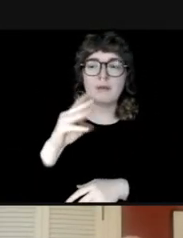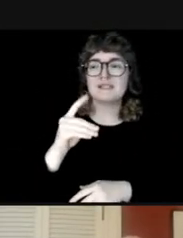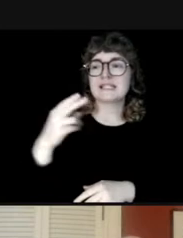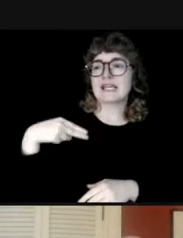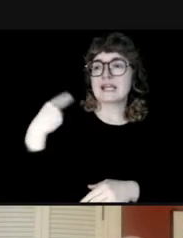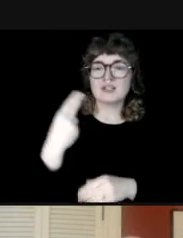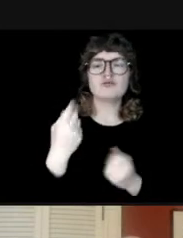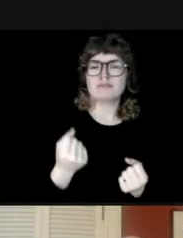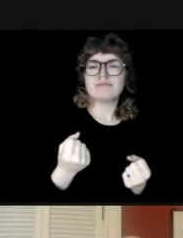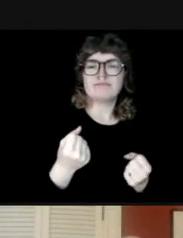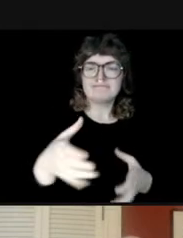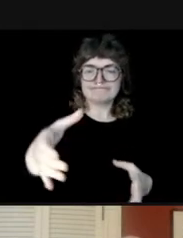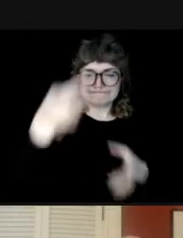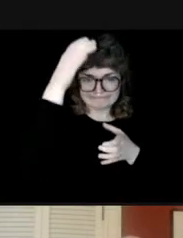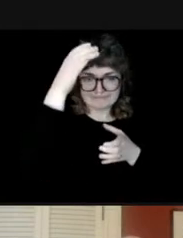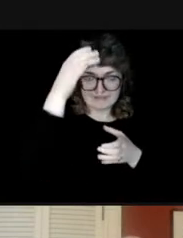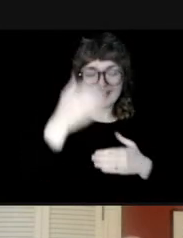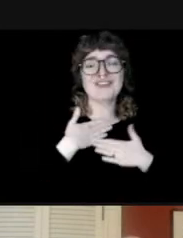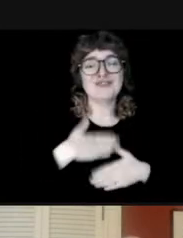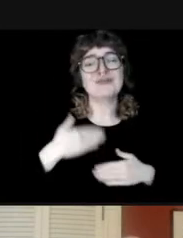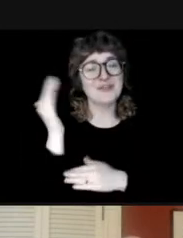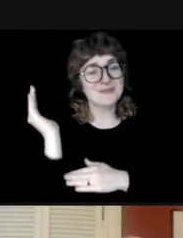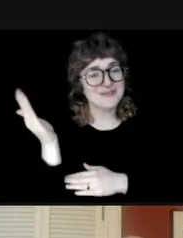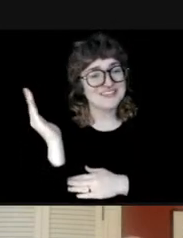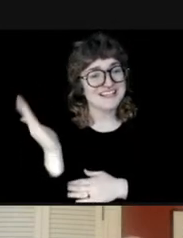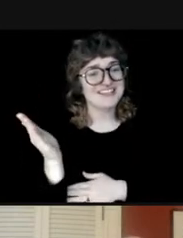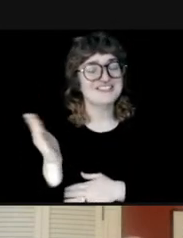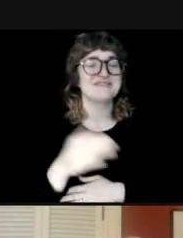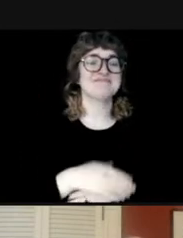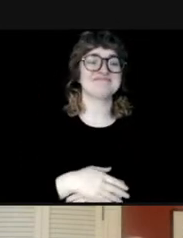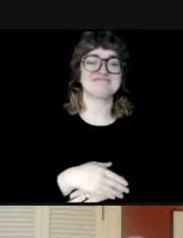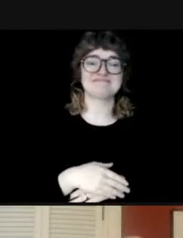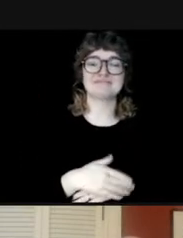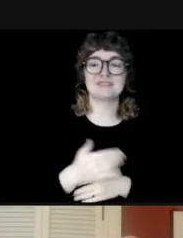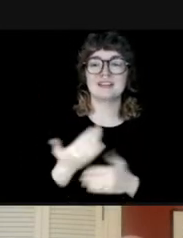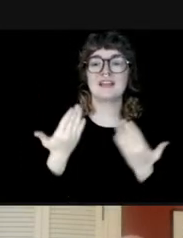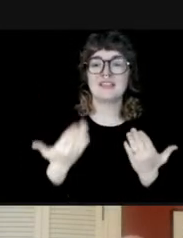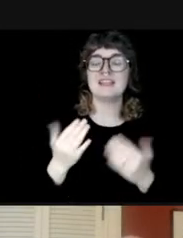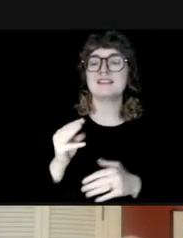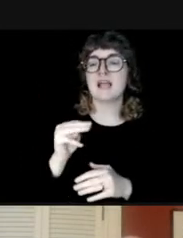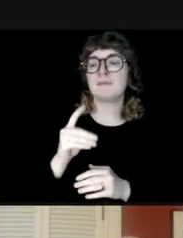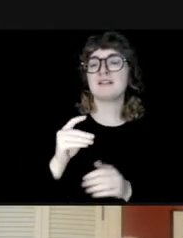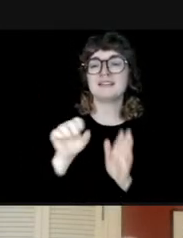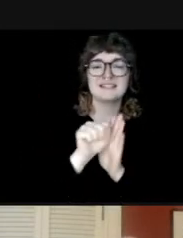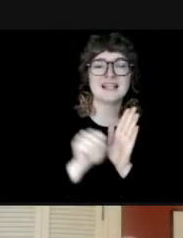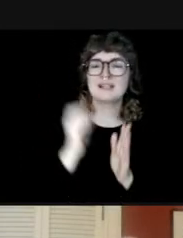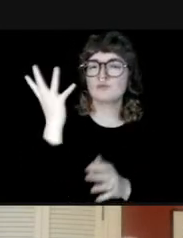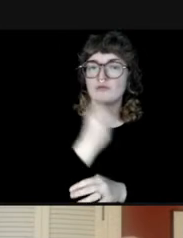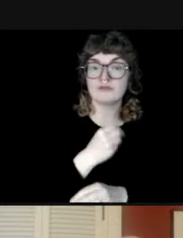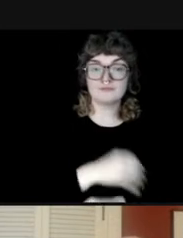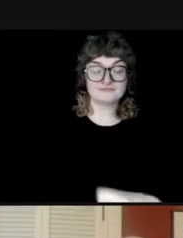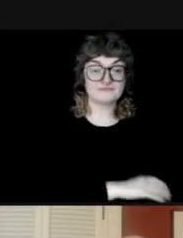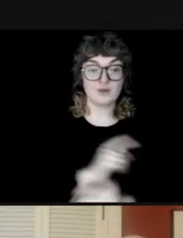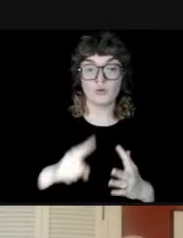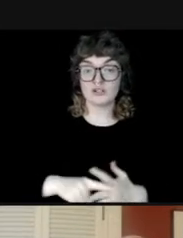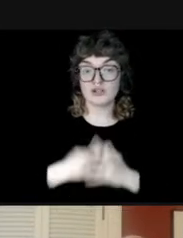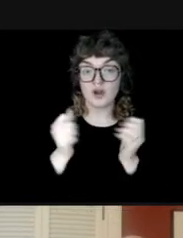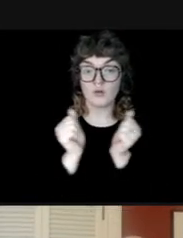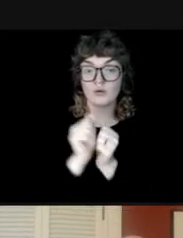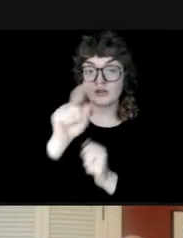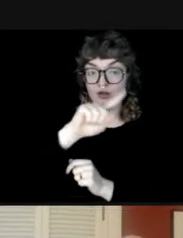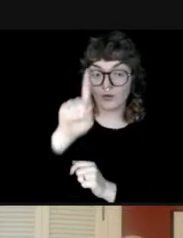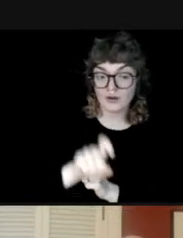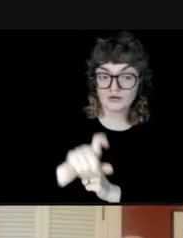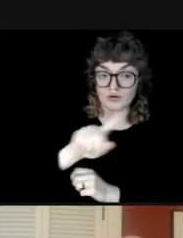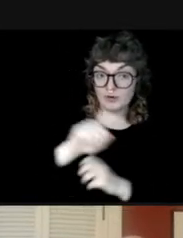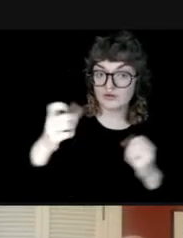today's presentation. It's well deserved by the state of Maryland. I want to start with a question. And the question